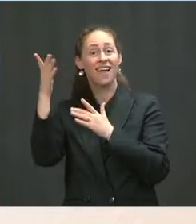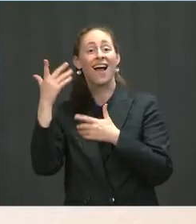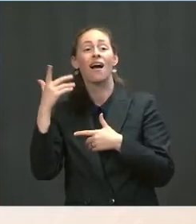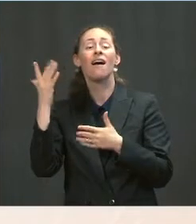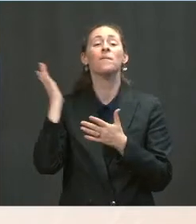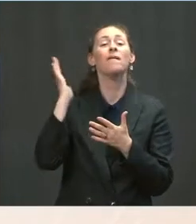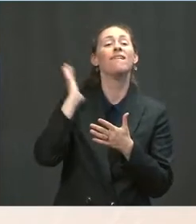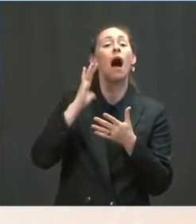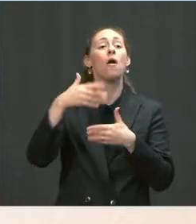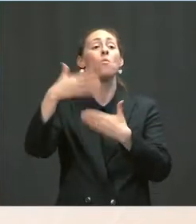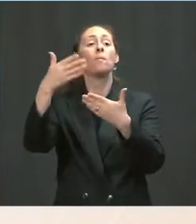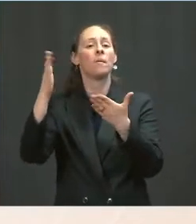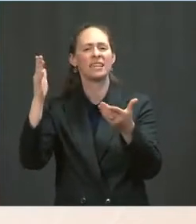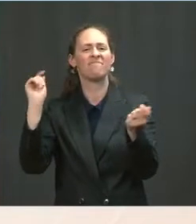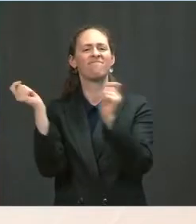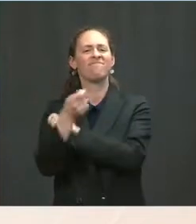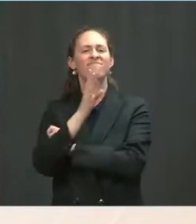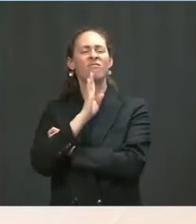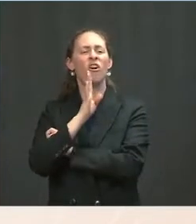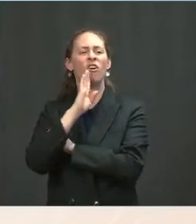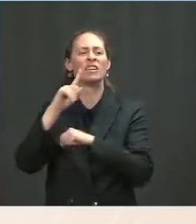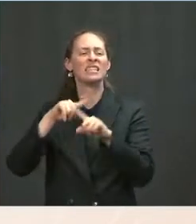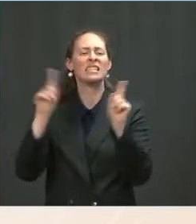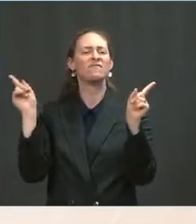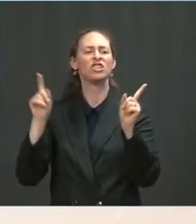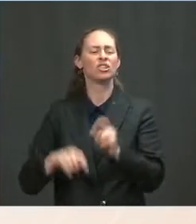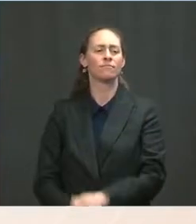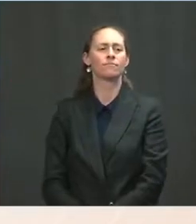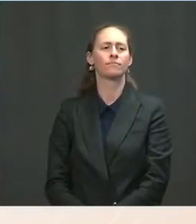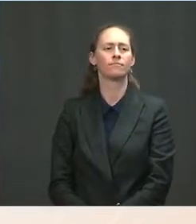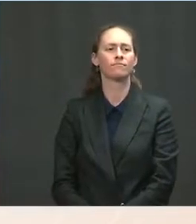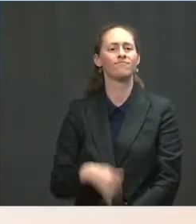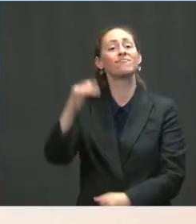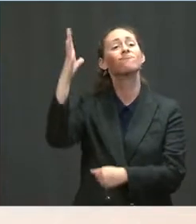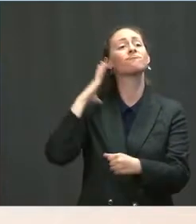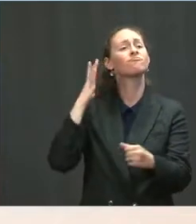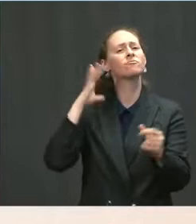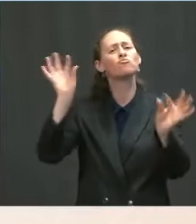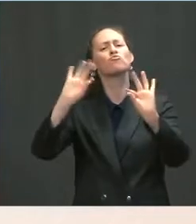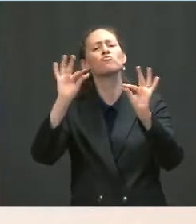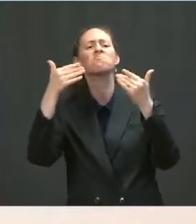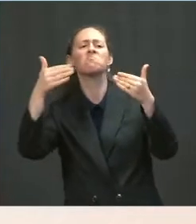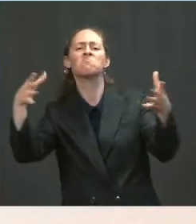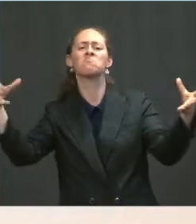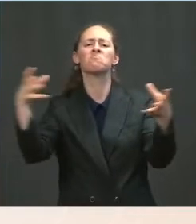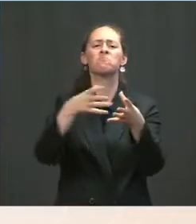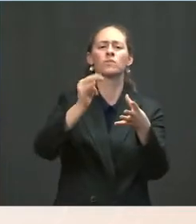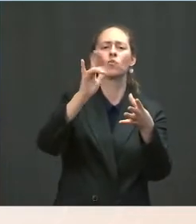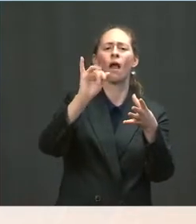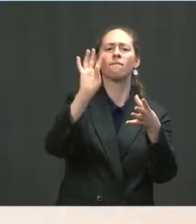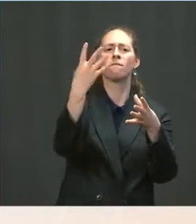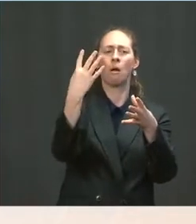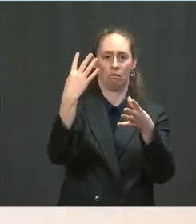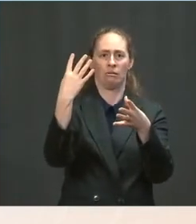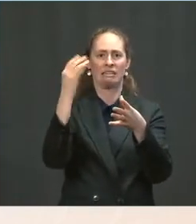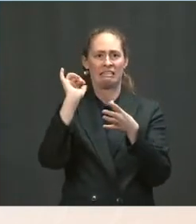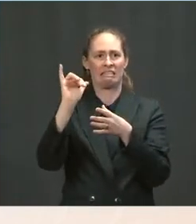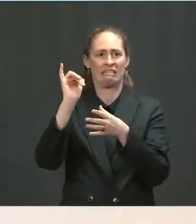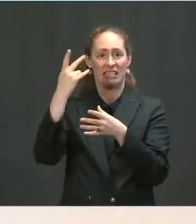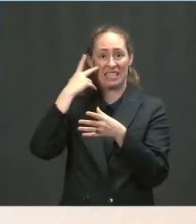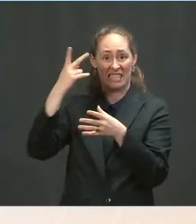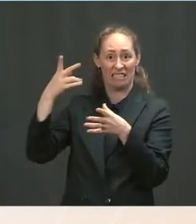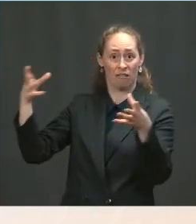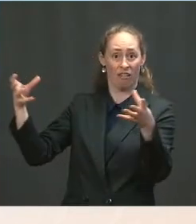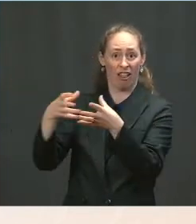of July. A group that did so is now sort of the poster example for the CDC of what can happen with this variant. I mean, you know,